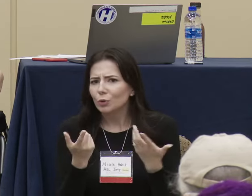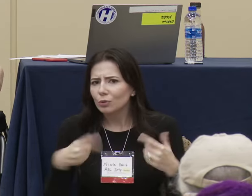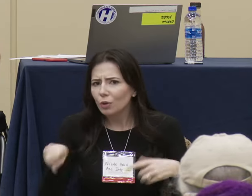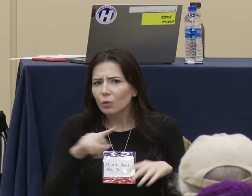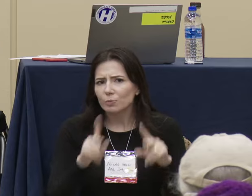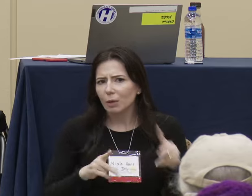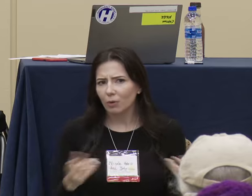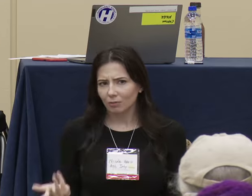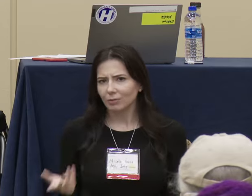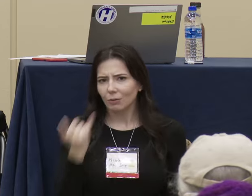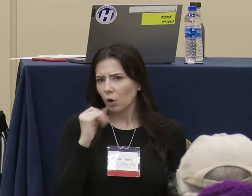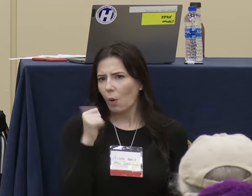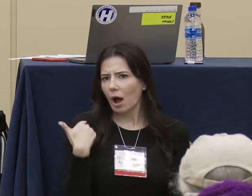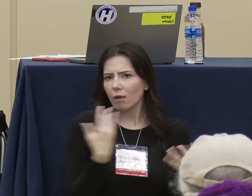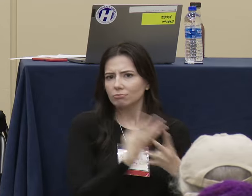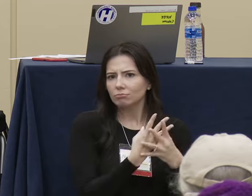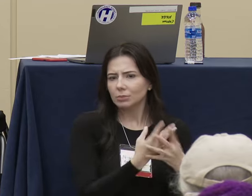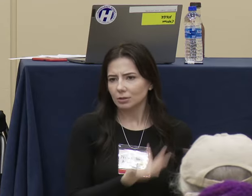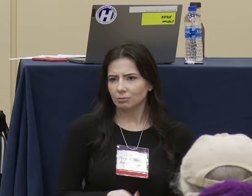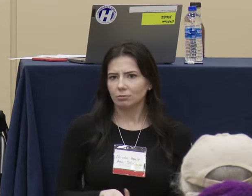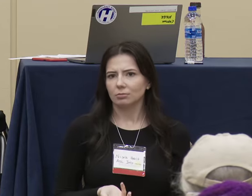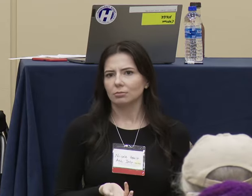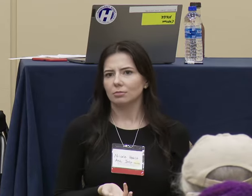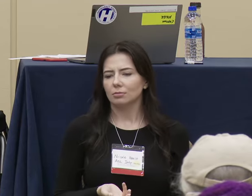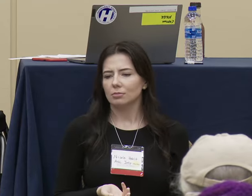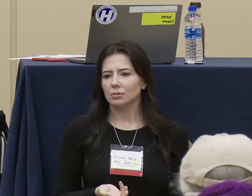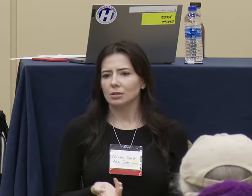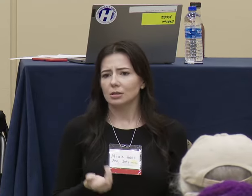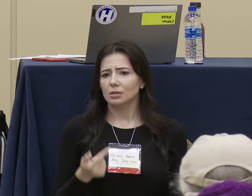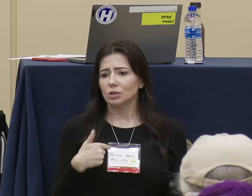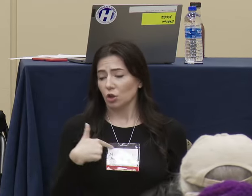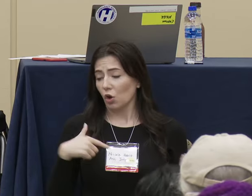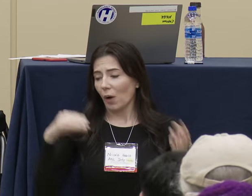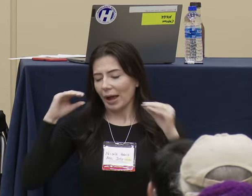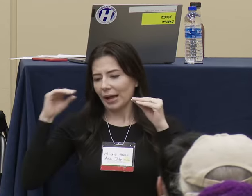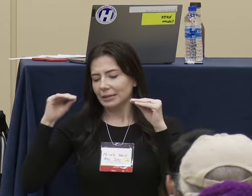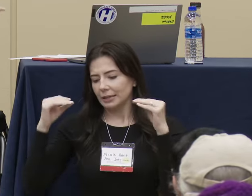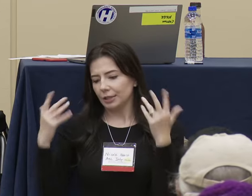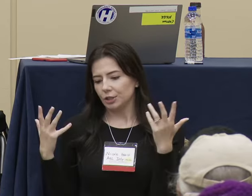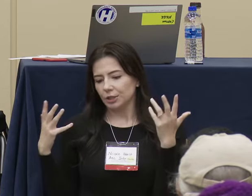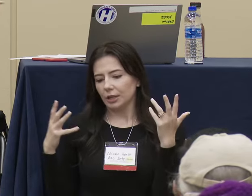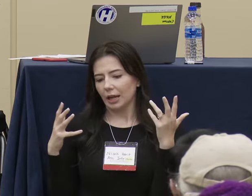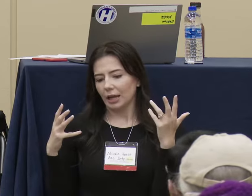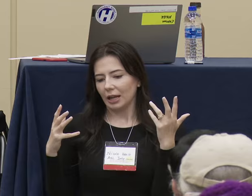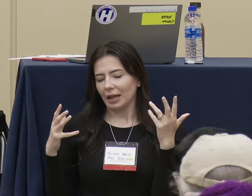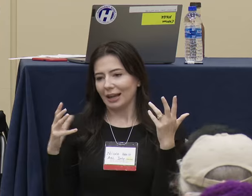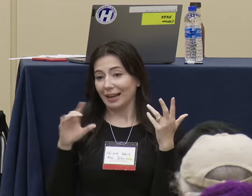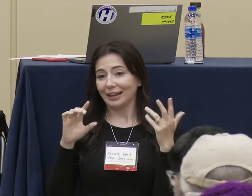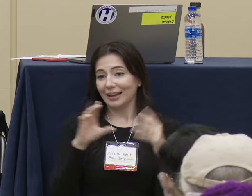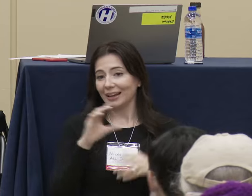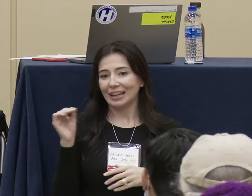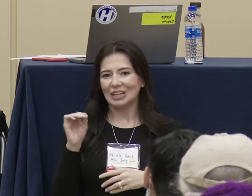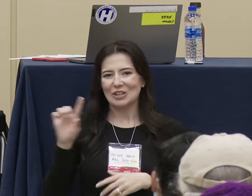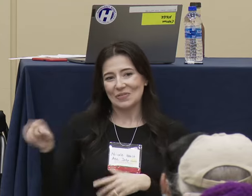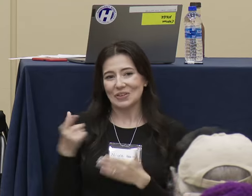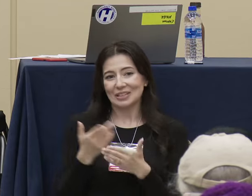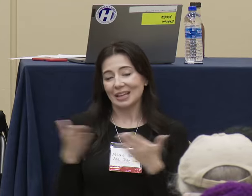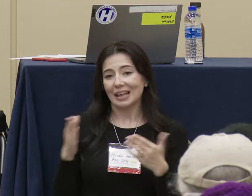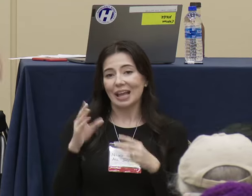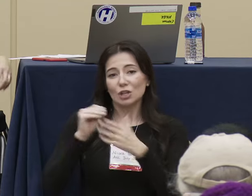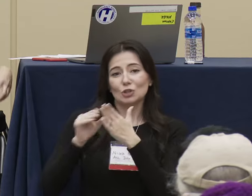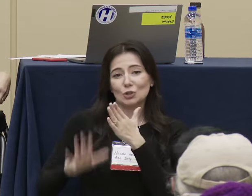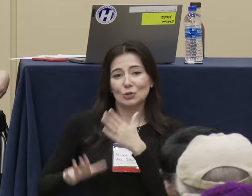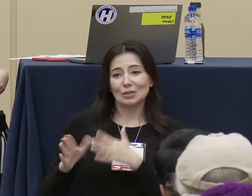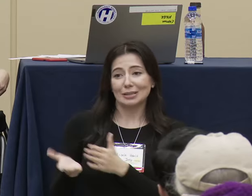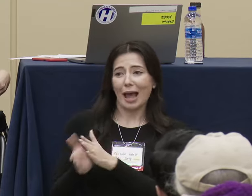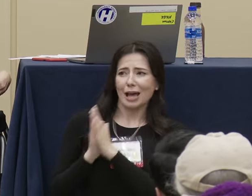And I'm using that language also because, I teach, and that's really like the first thing that the students kind of raise their hands like, what about the serial